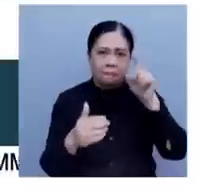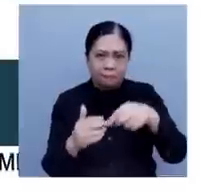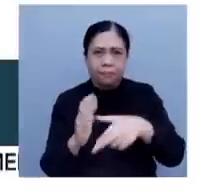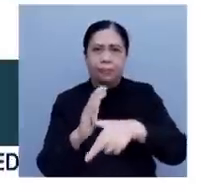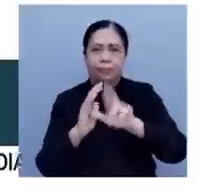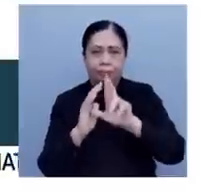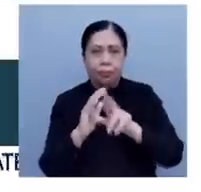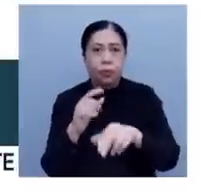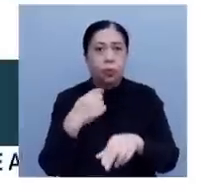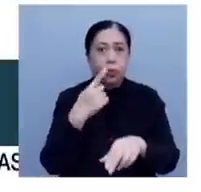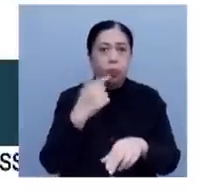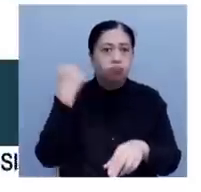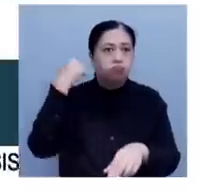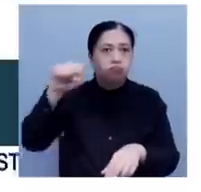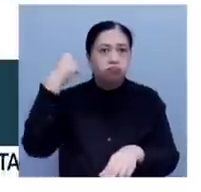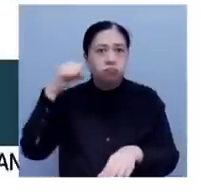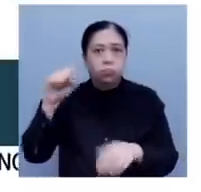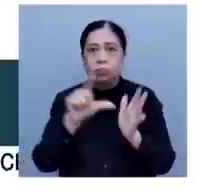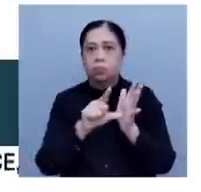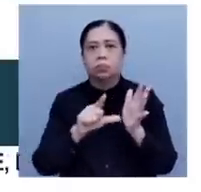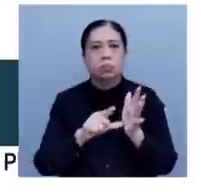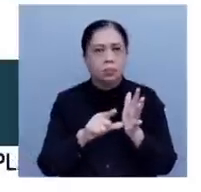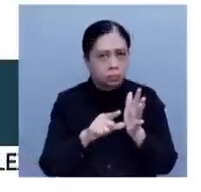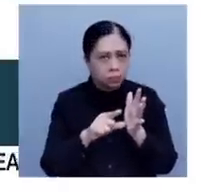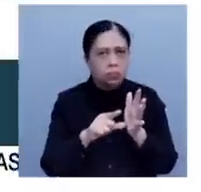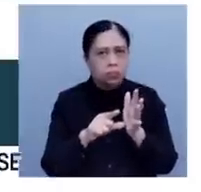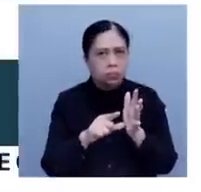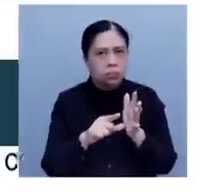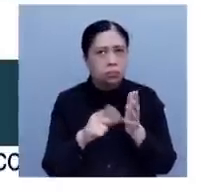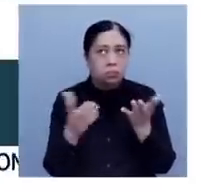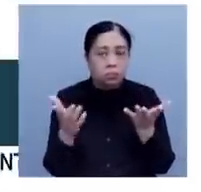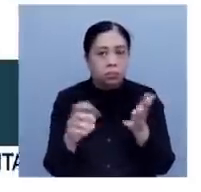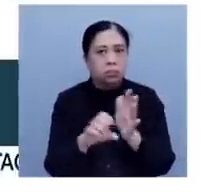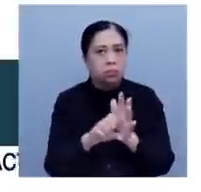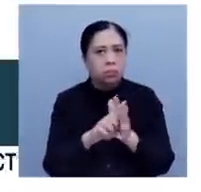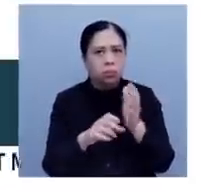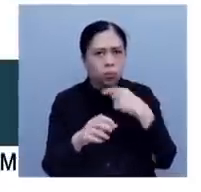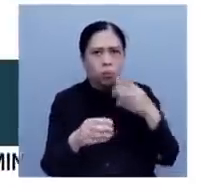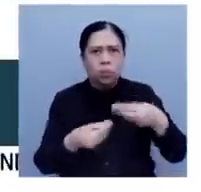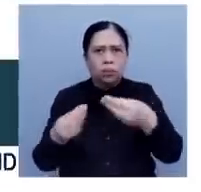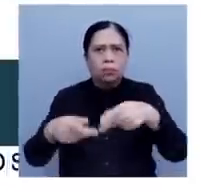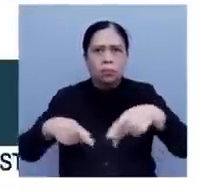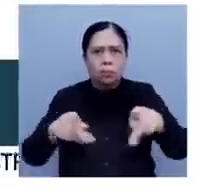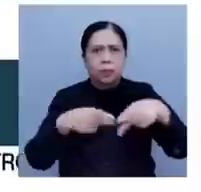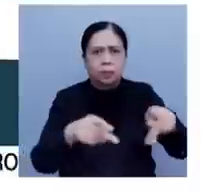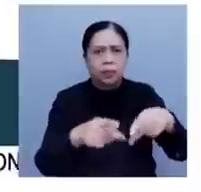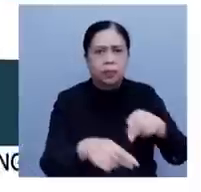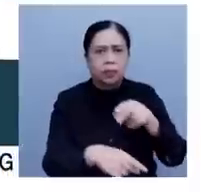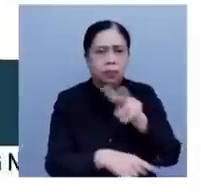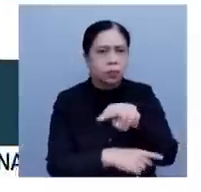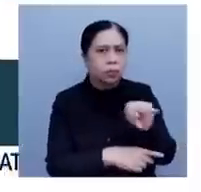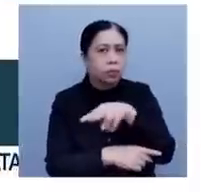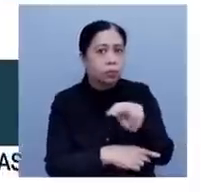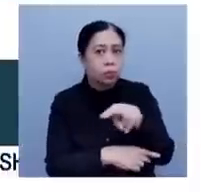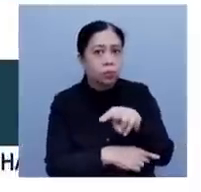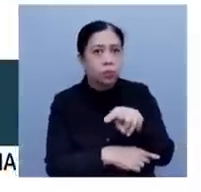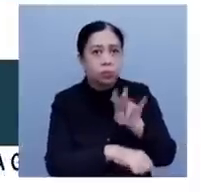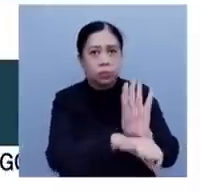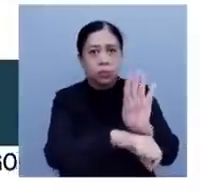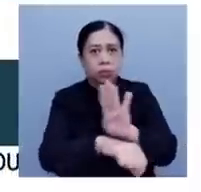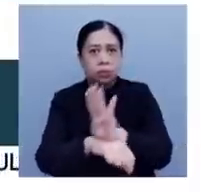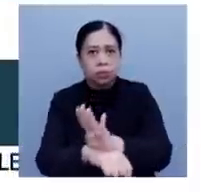and those who violated the law in granting permits to all of these 22 entities should